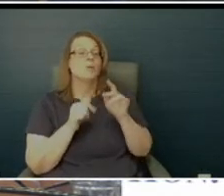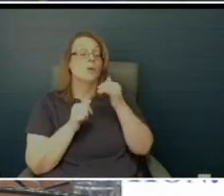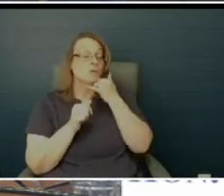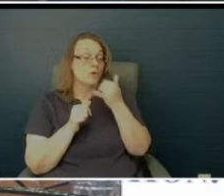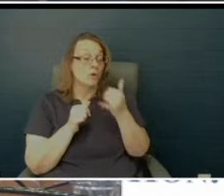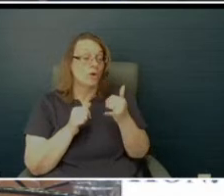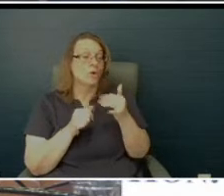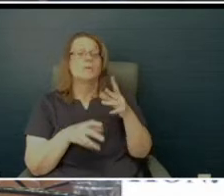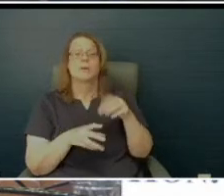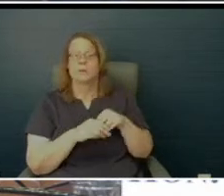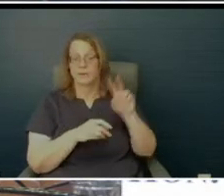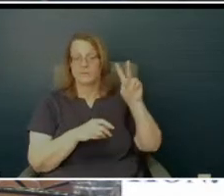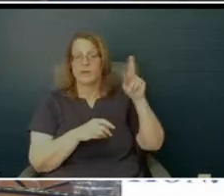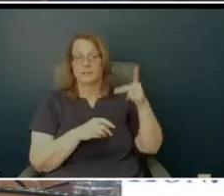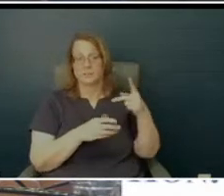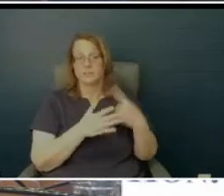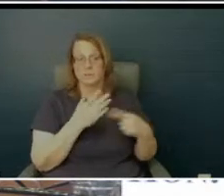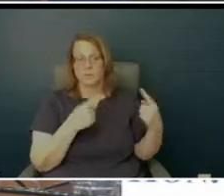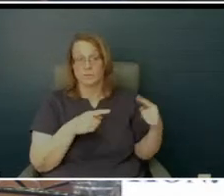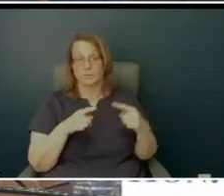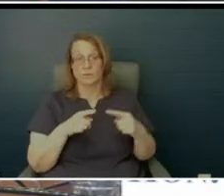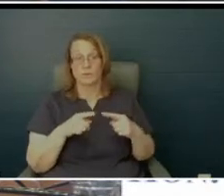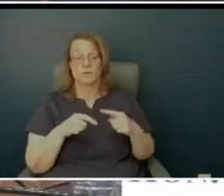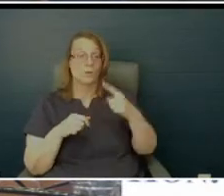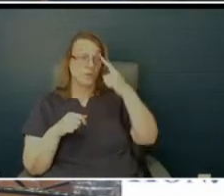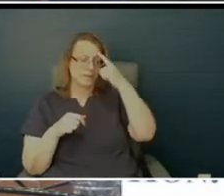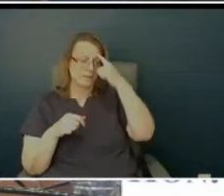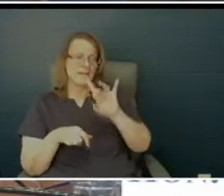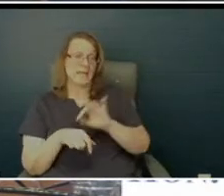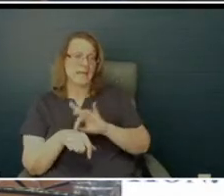president, that we thought 8 o'clock would work.